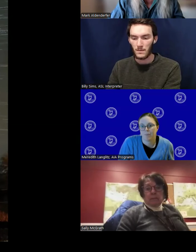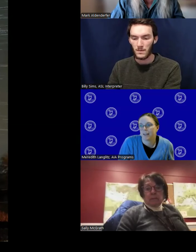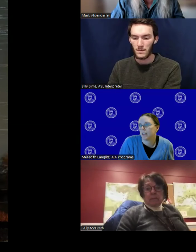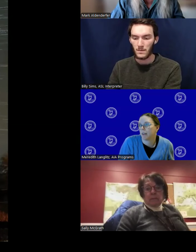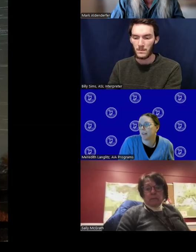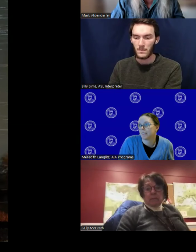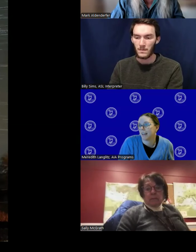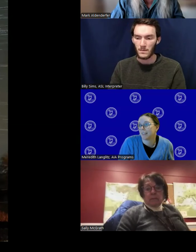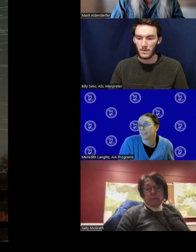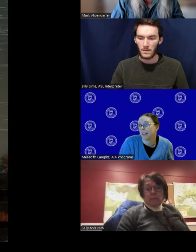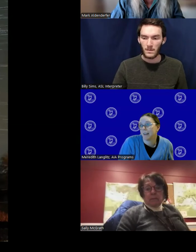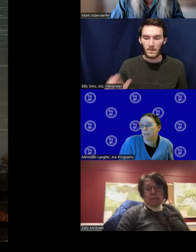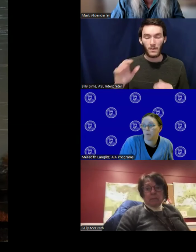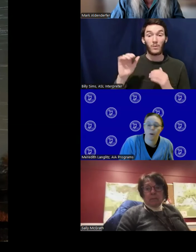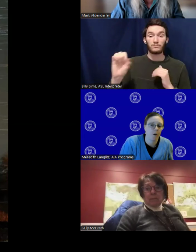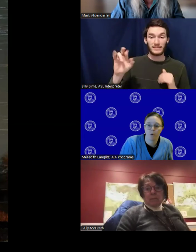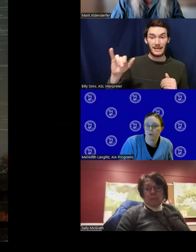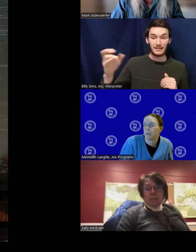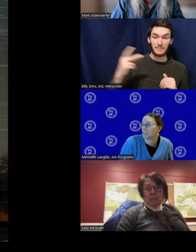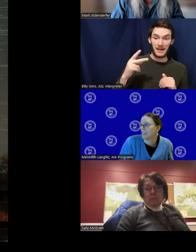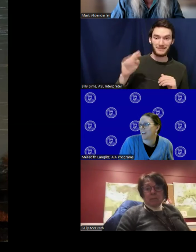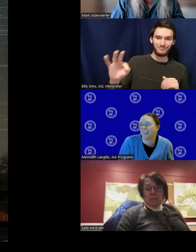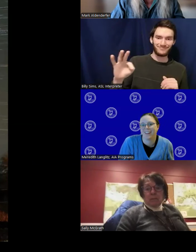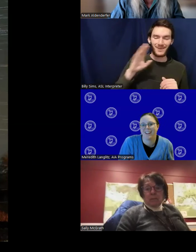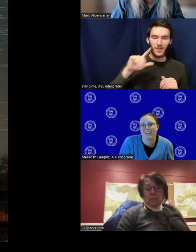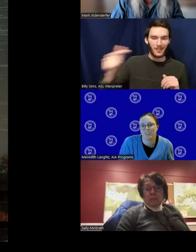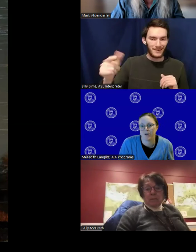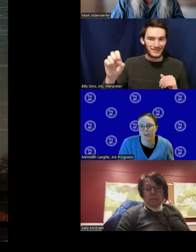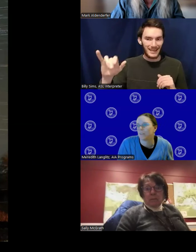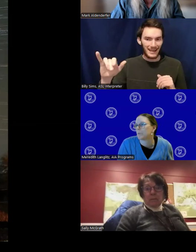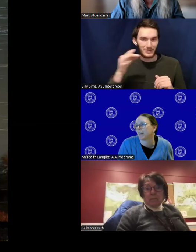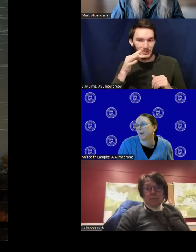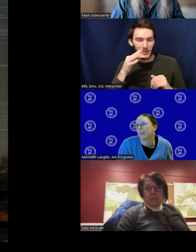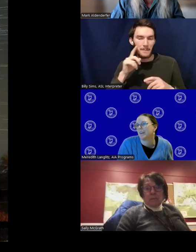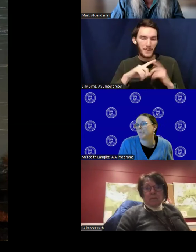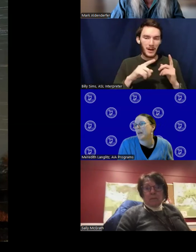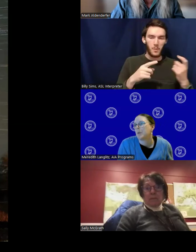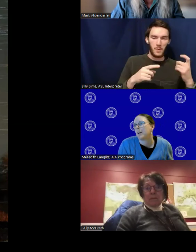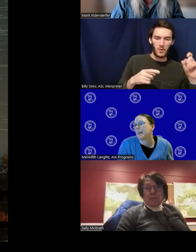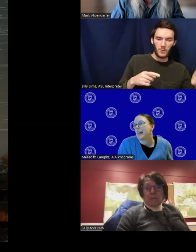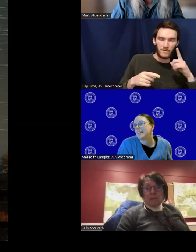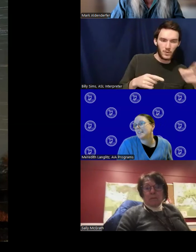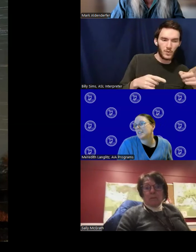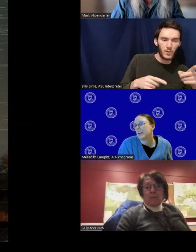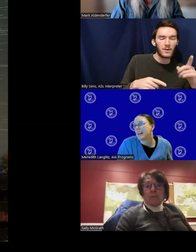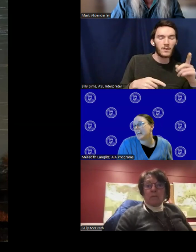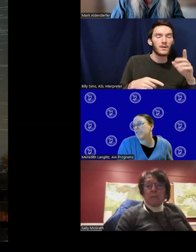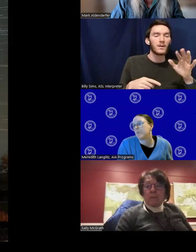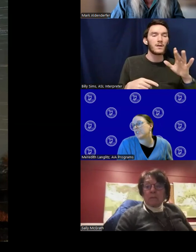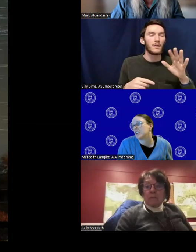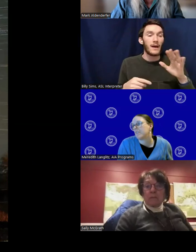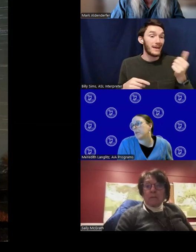got Sally back. I'm gonna give Sally a second and throw in one more question, and then I'll hand things over to her if it's working out. But is there